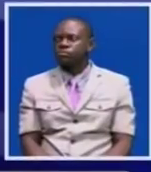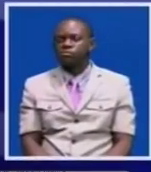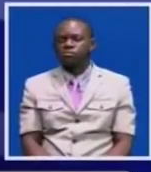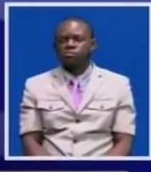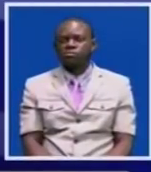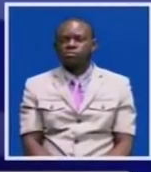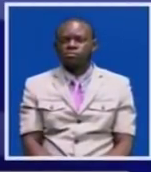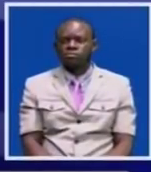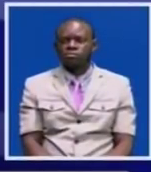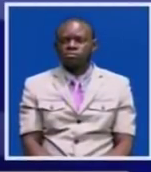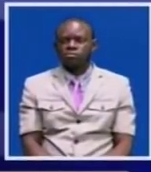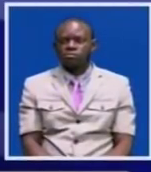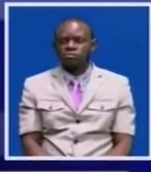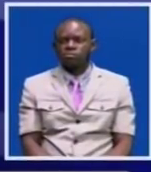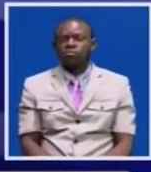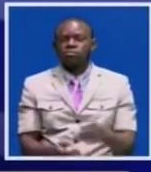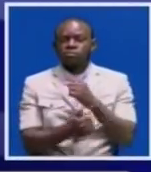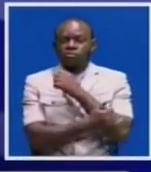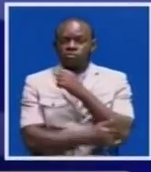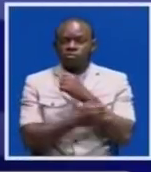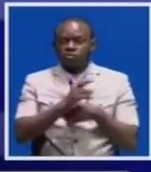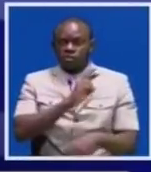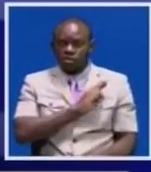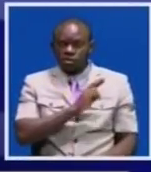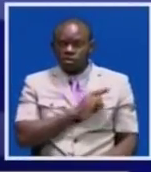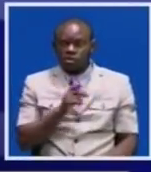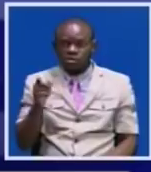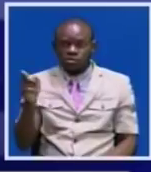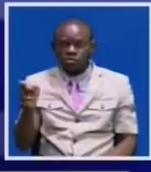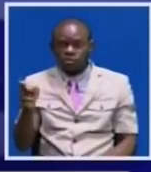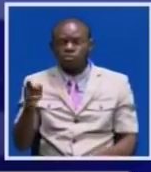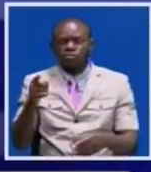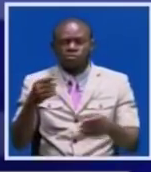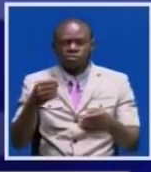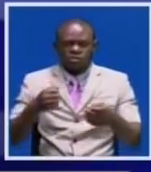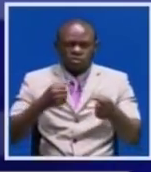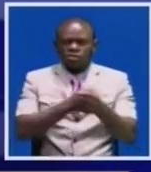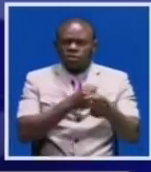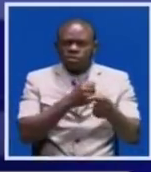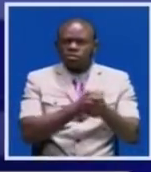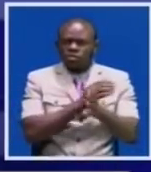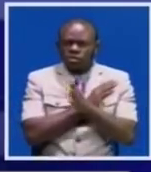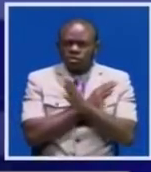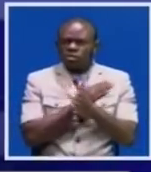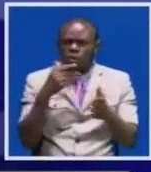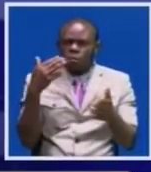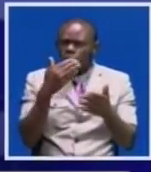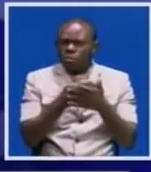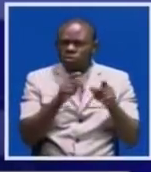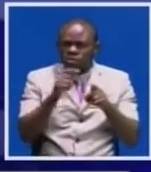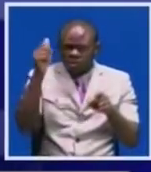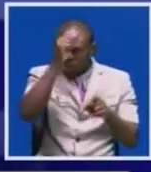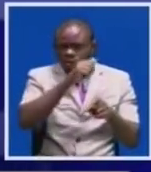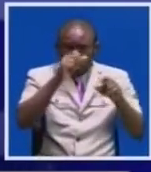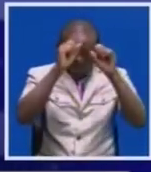President Edgar Lungu has commended Russia for the immense contribution the country has made to Zambia and the African region. President